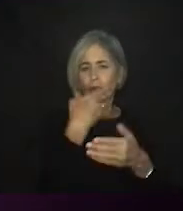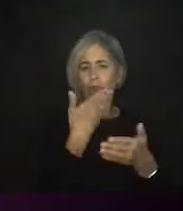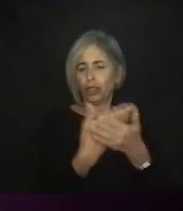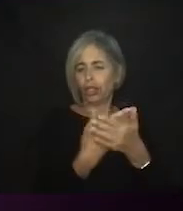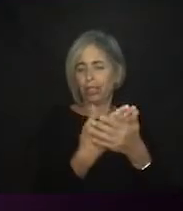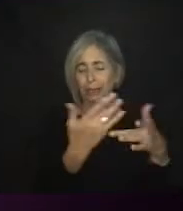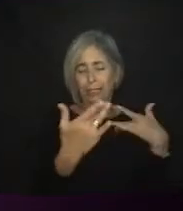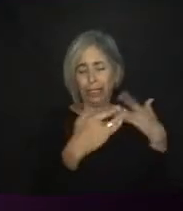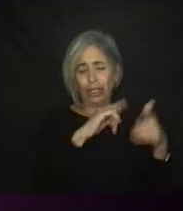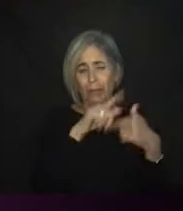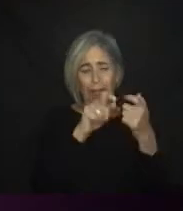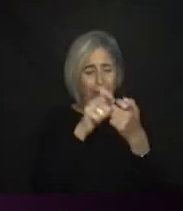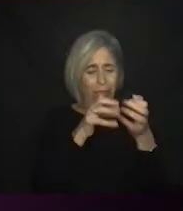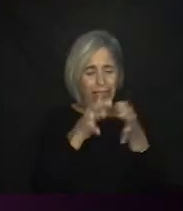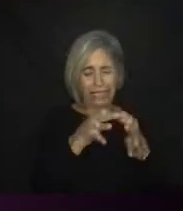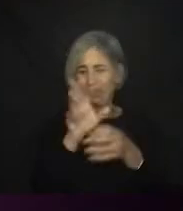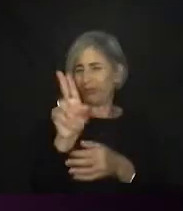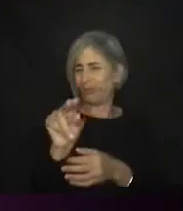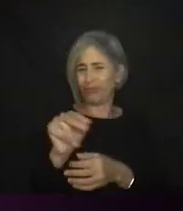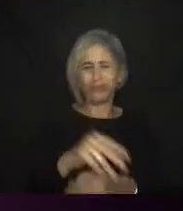to worry about any of those details.